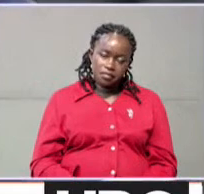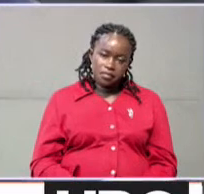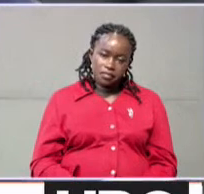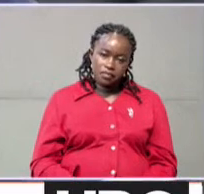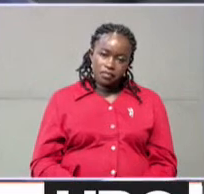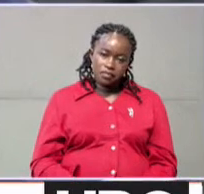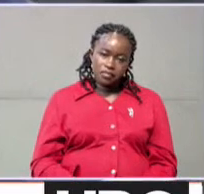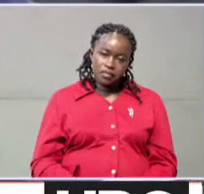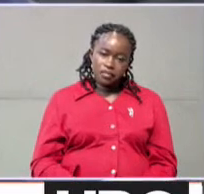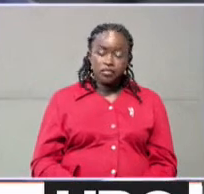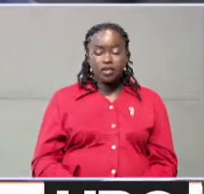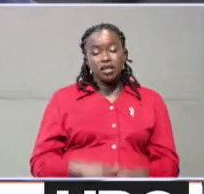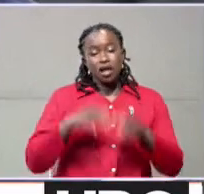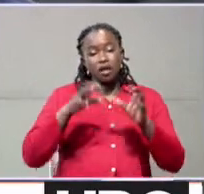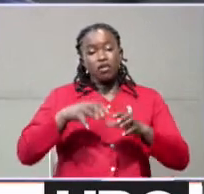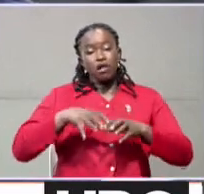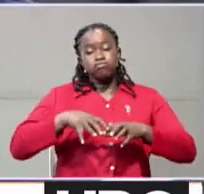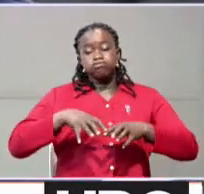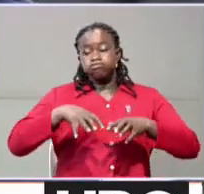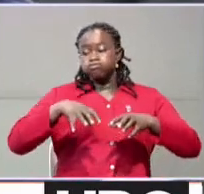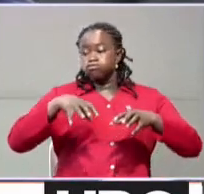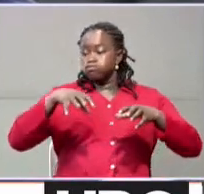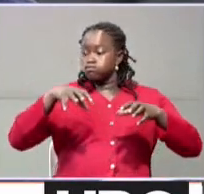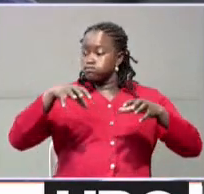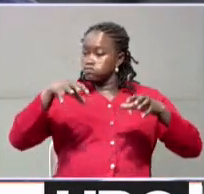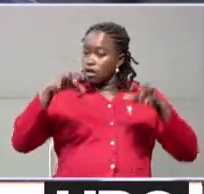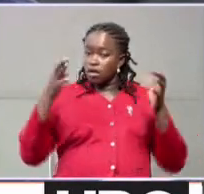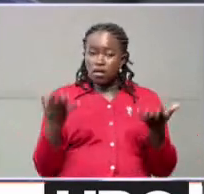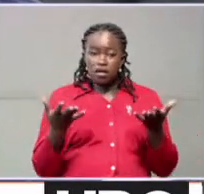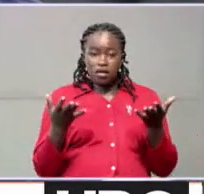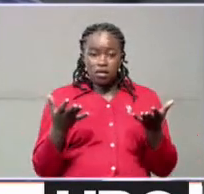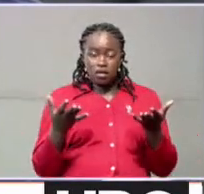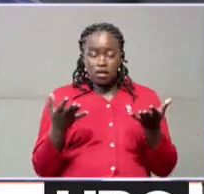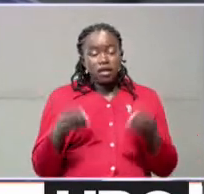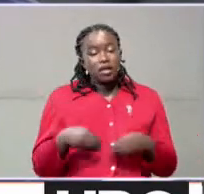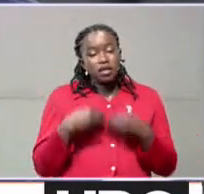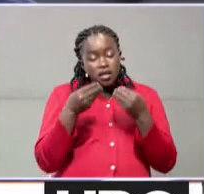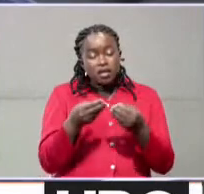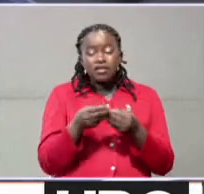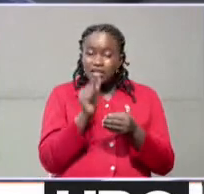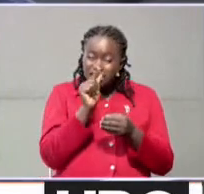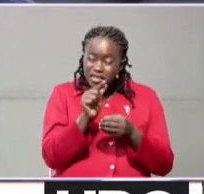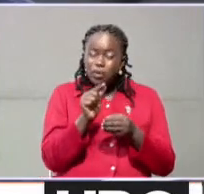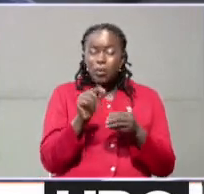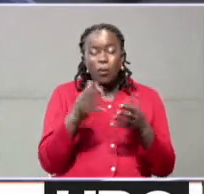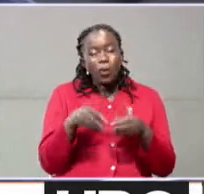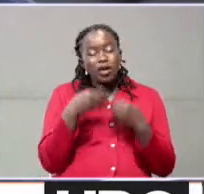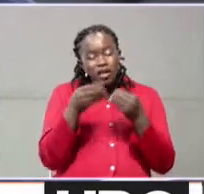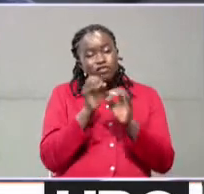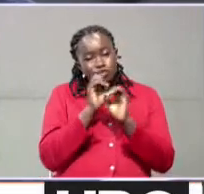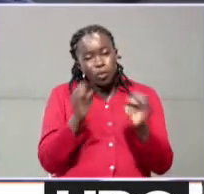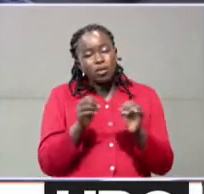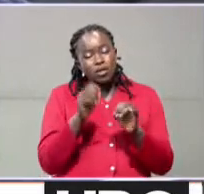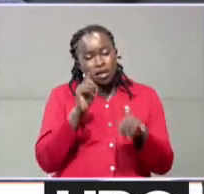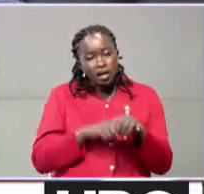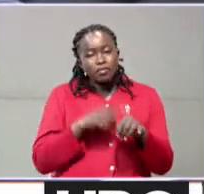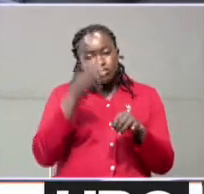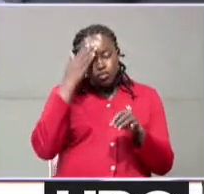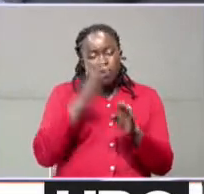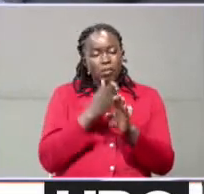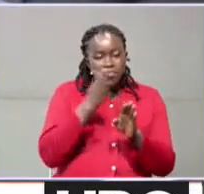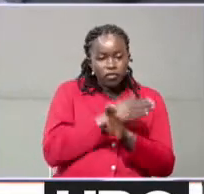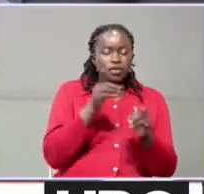the first floods and the floods give little or no time for our alert and